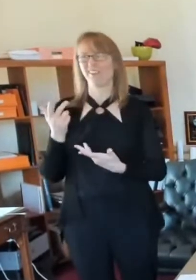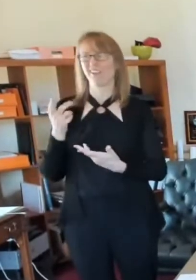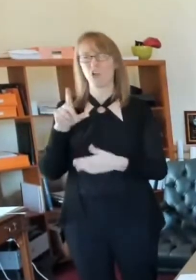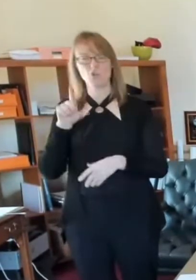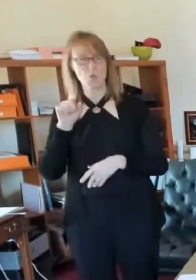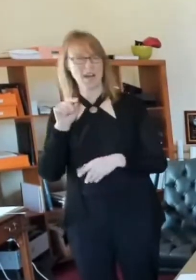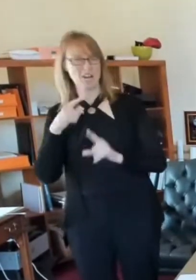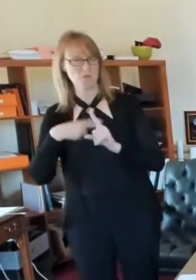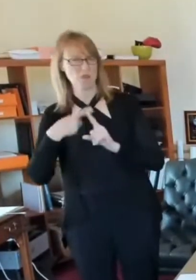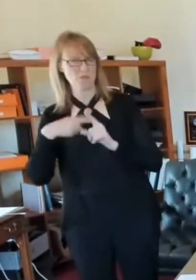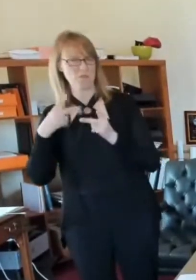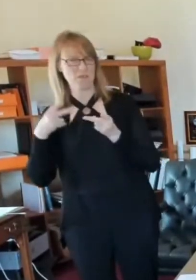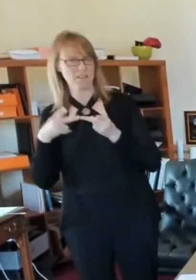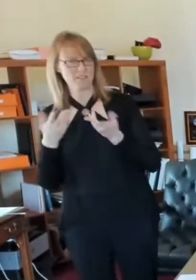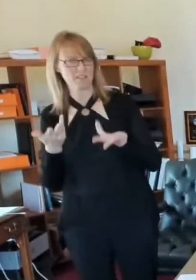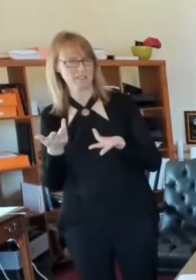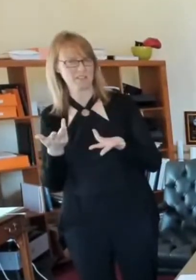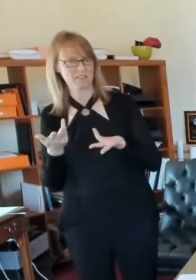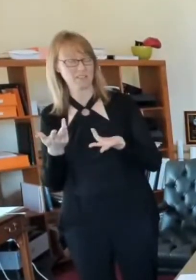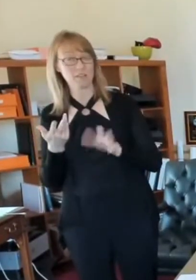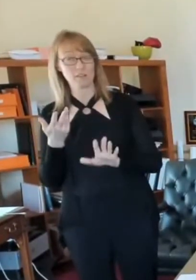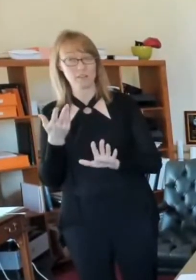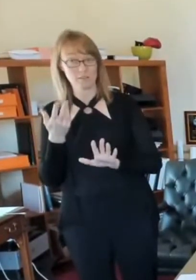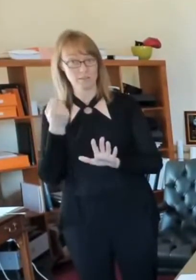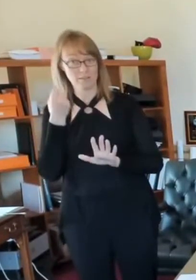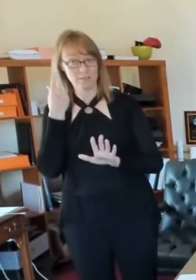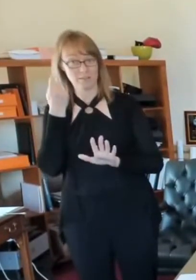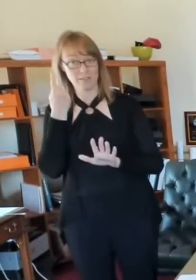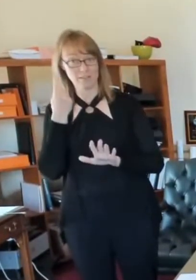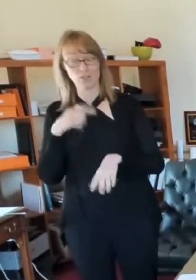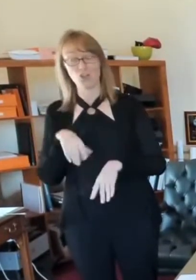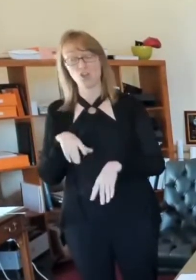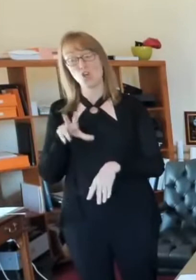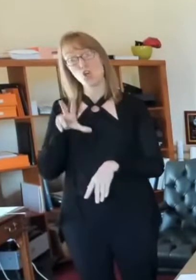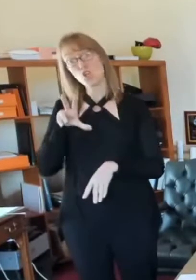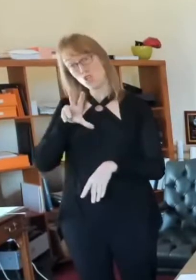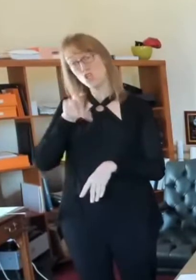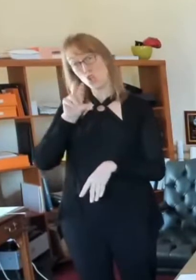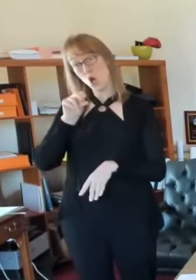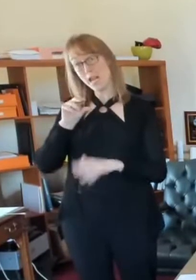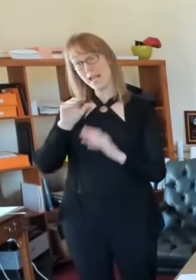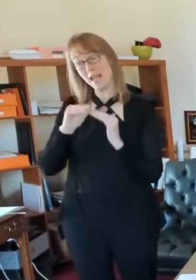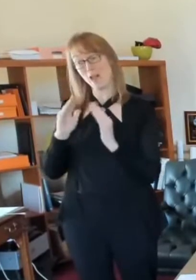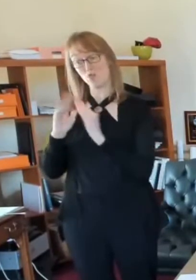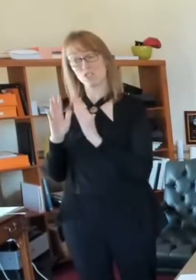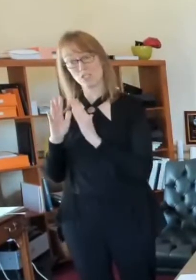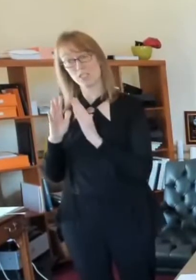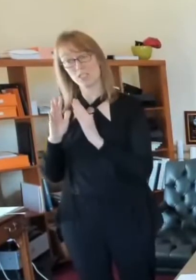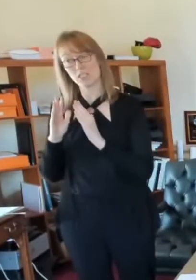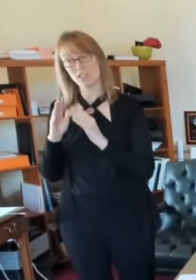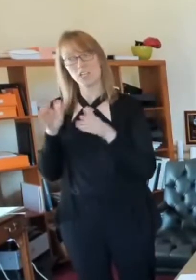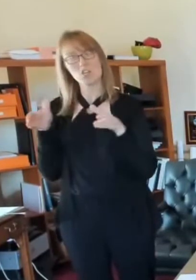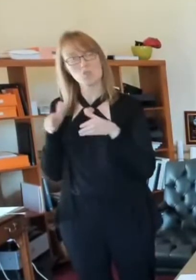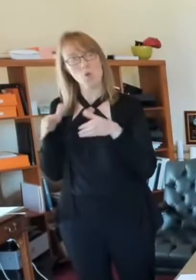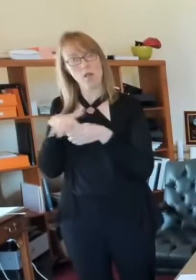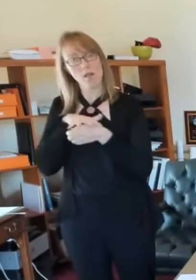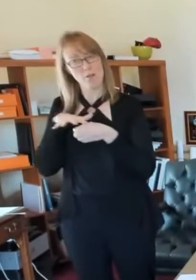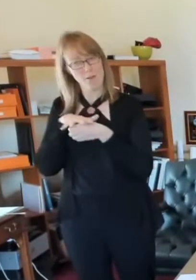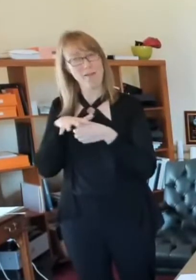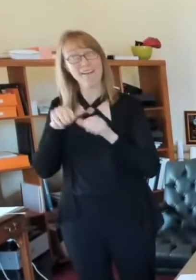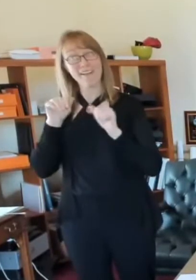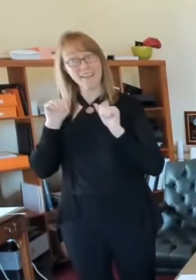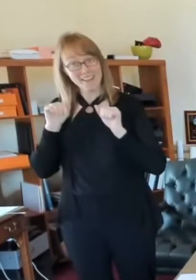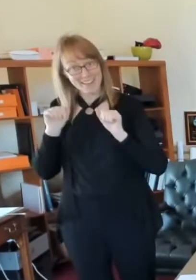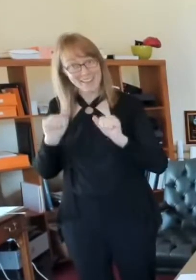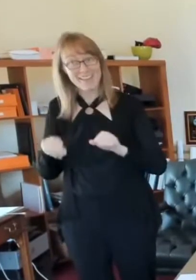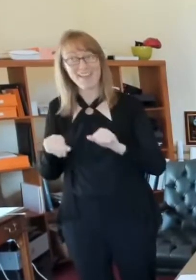houses, but 30 houses in a fairly small area can really make a difference in